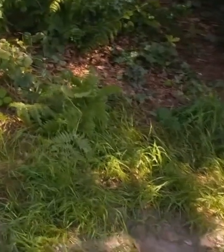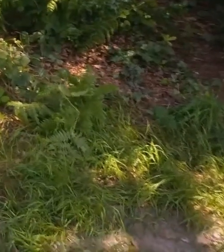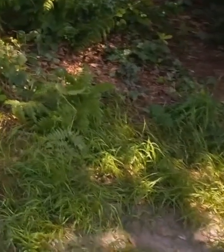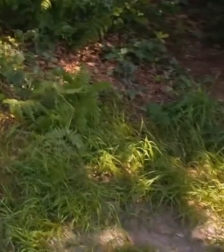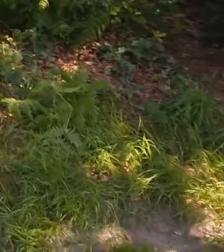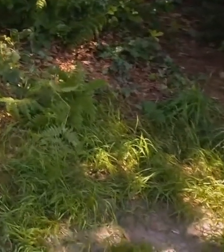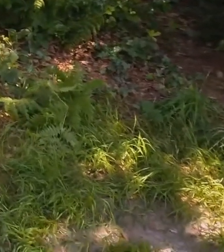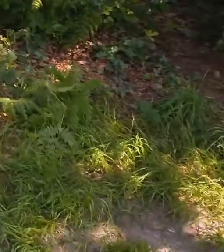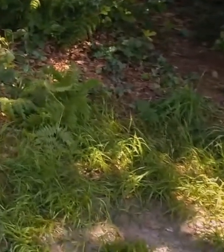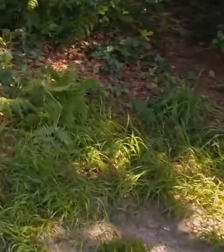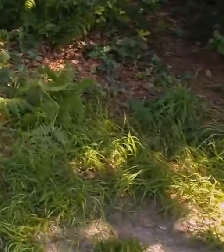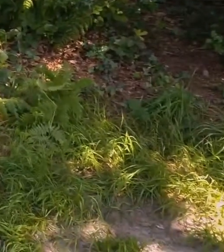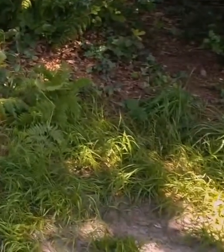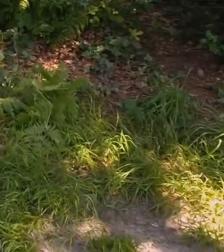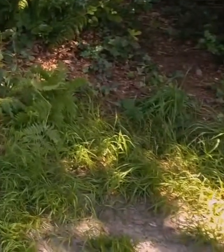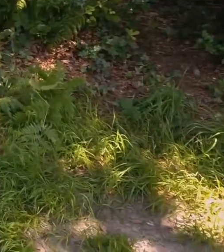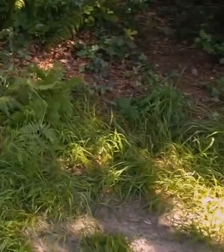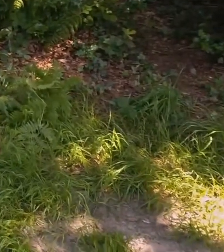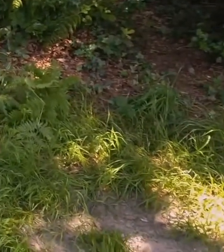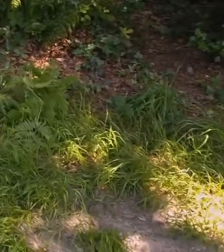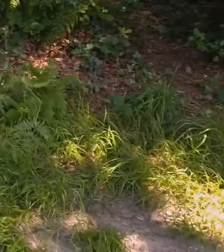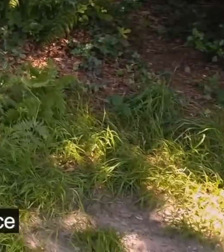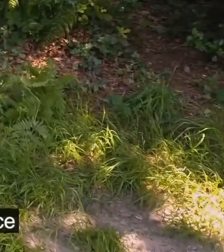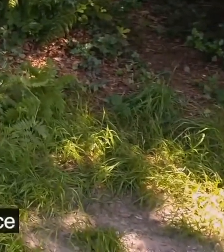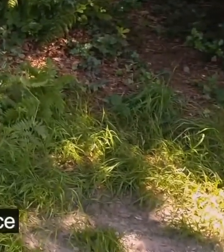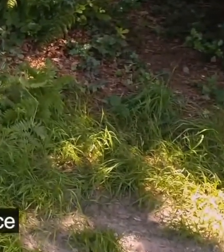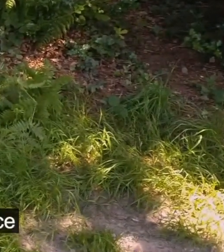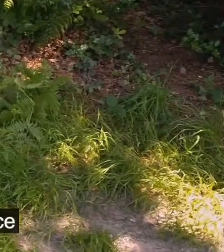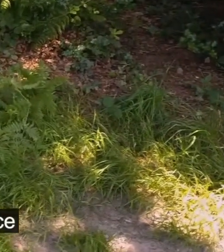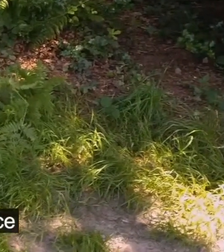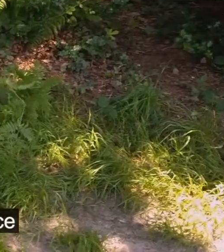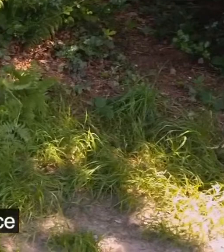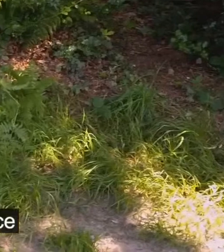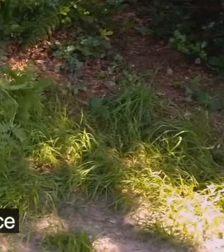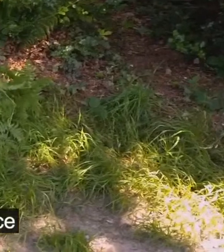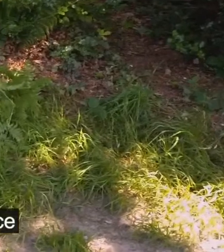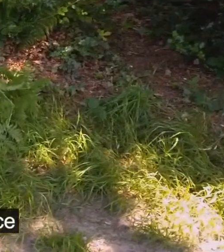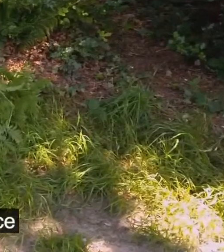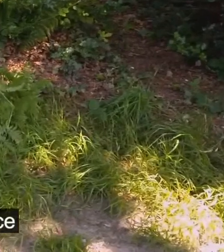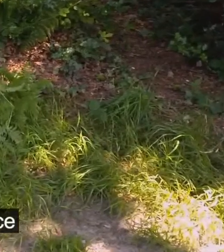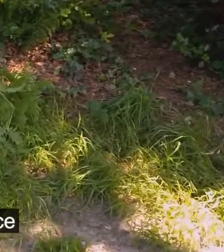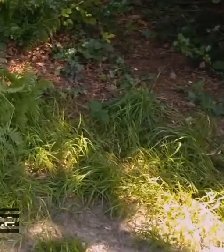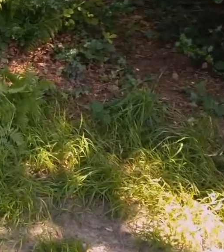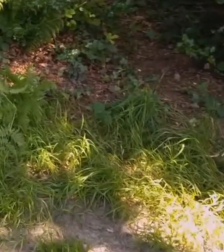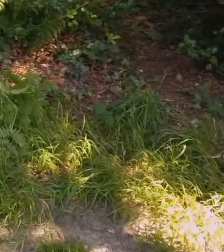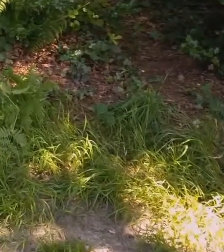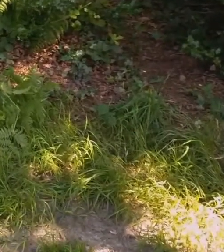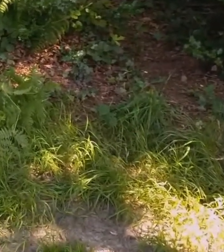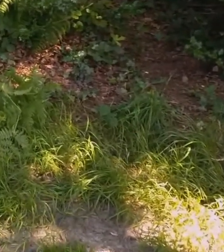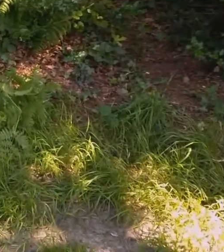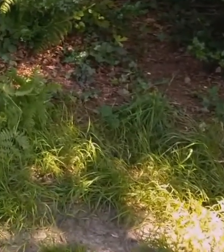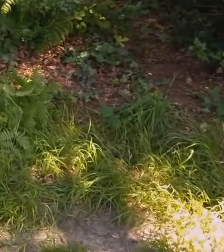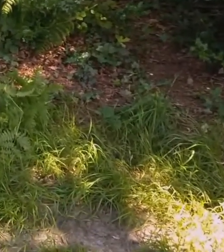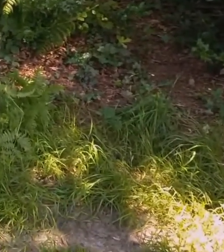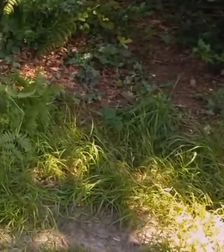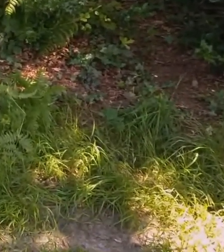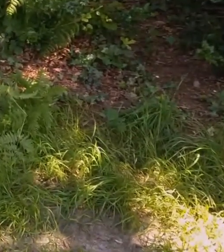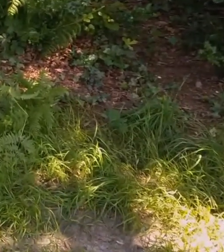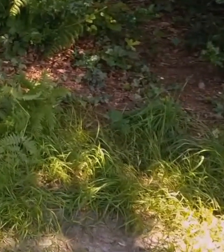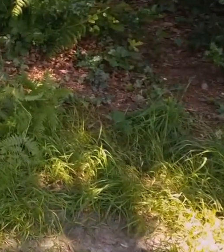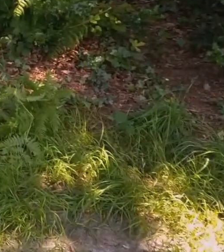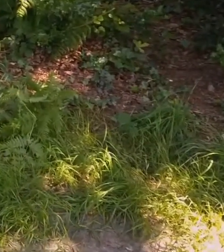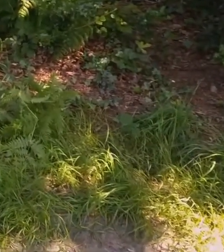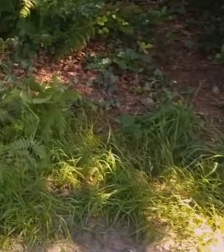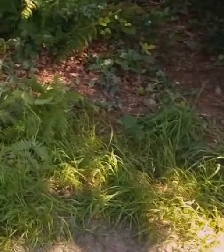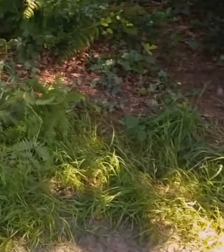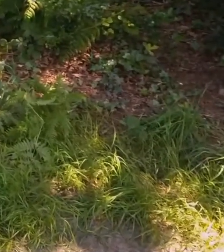she had no mental capacity, but she'd ran off from the ambulance, and it was a completely different day